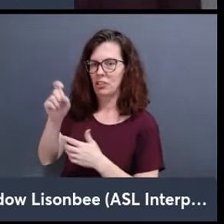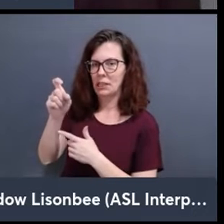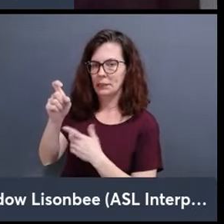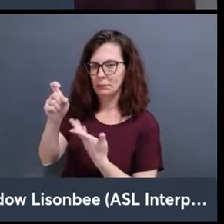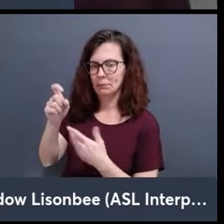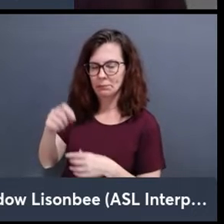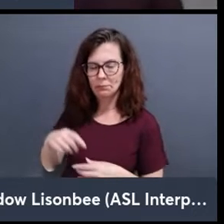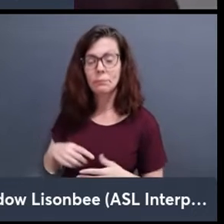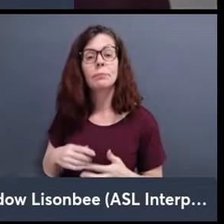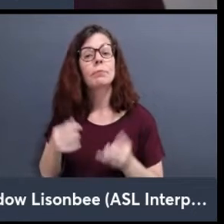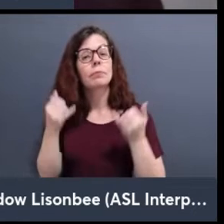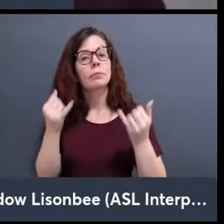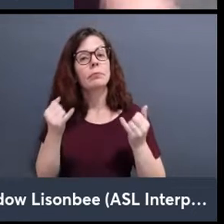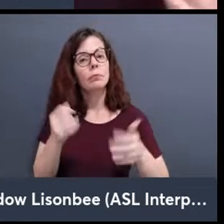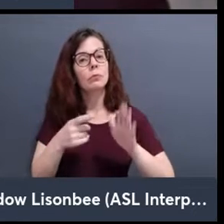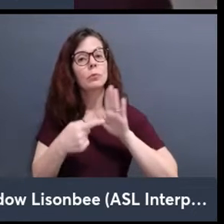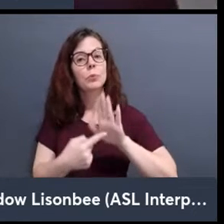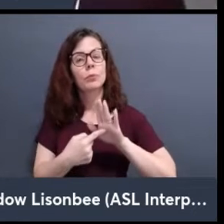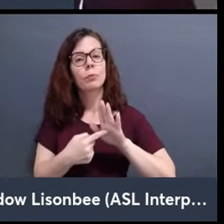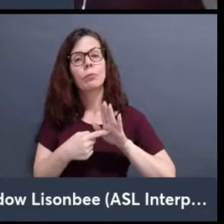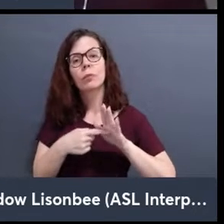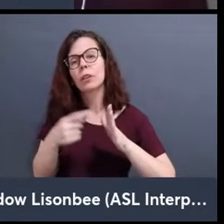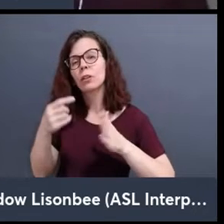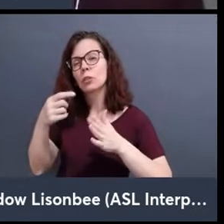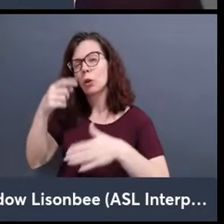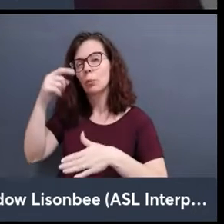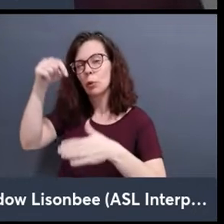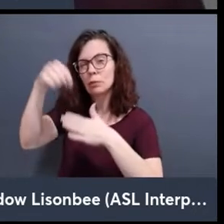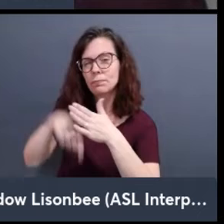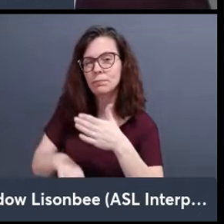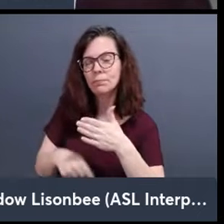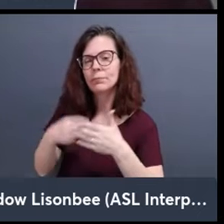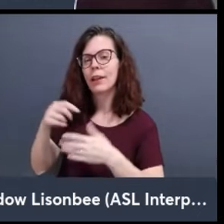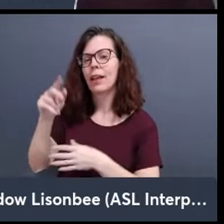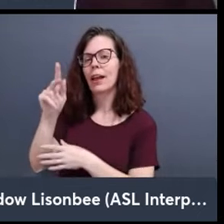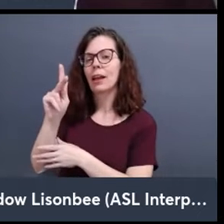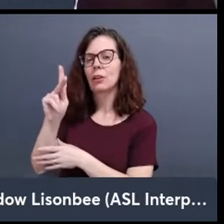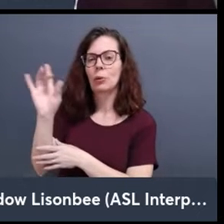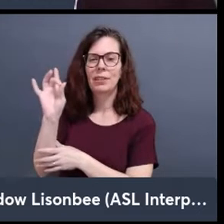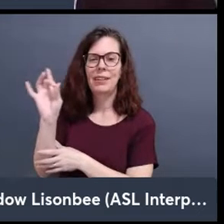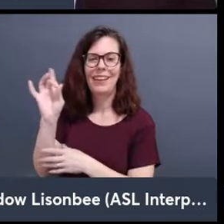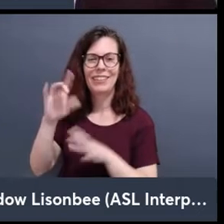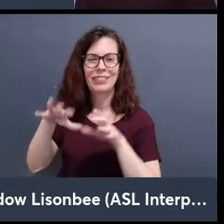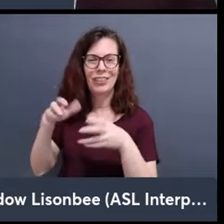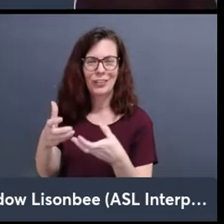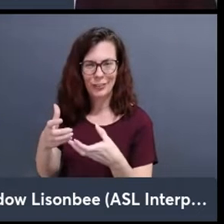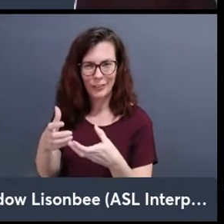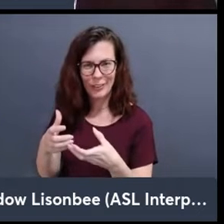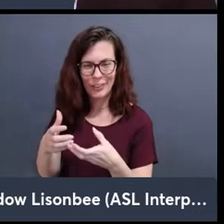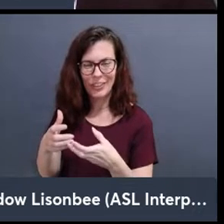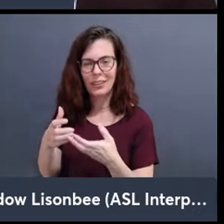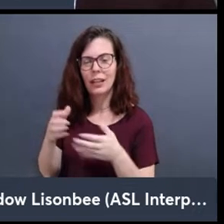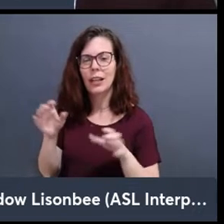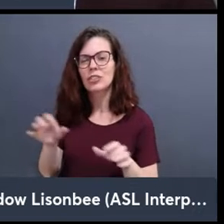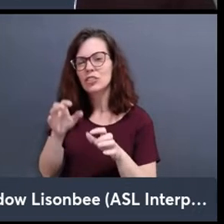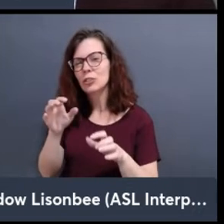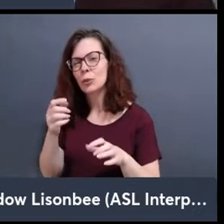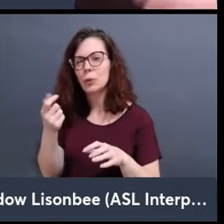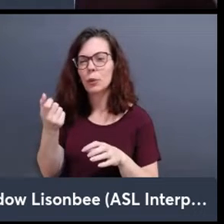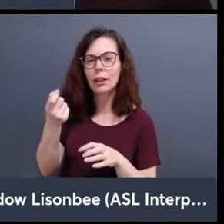now what I would like to show is, dive into that Kubernetes cluster and do a little bit of